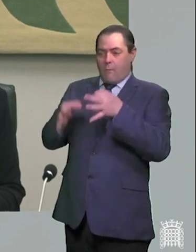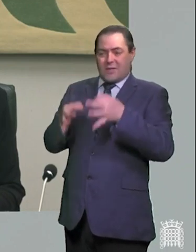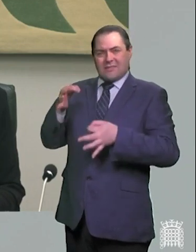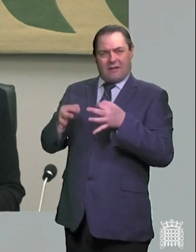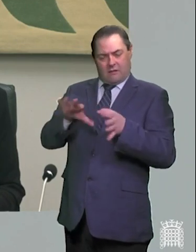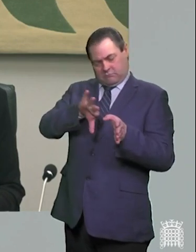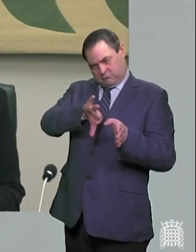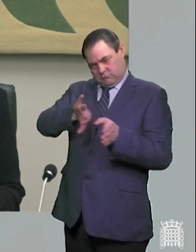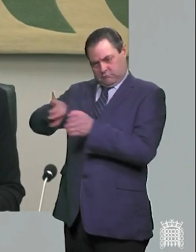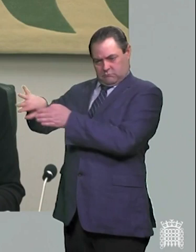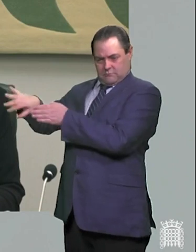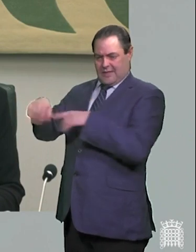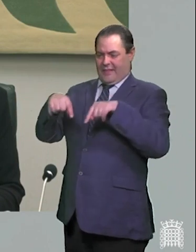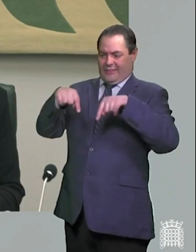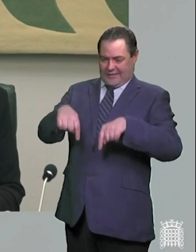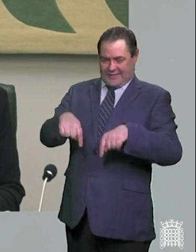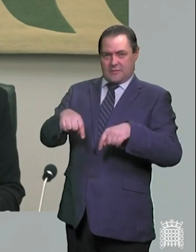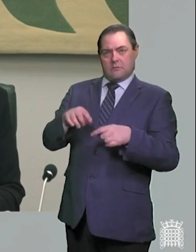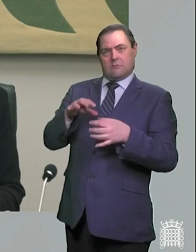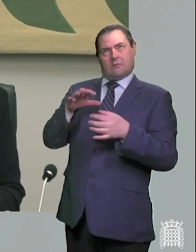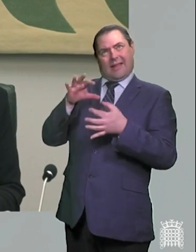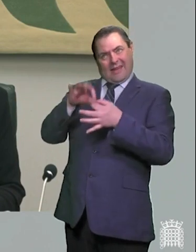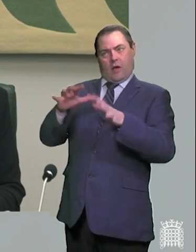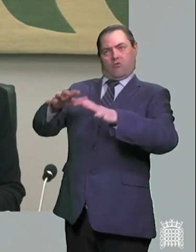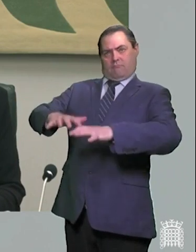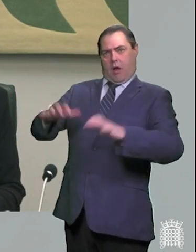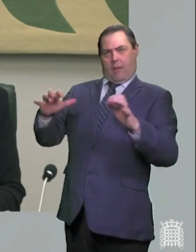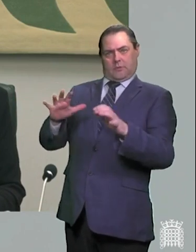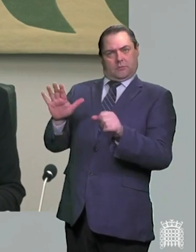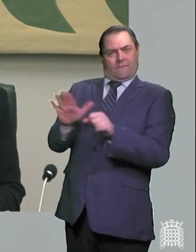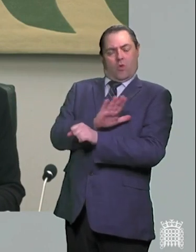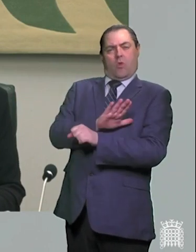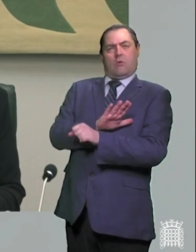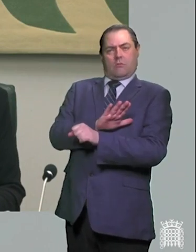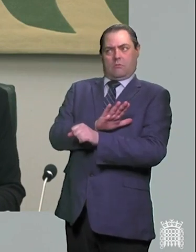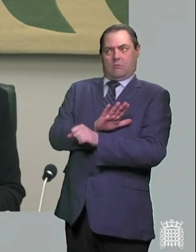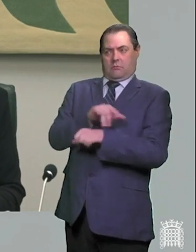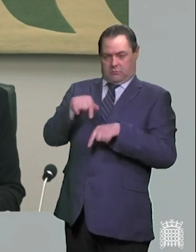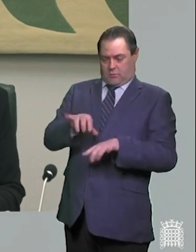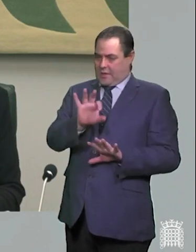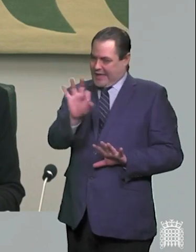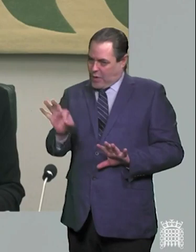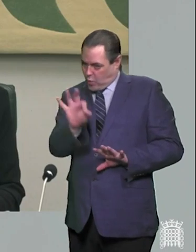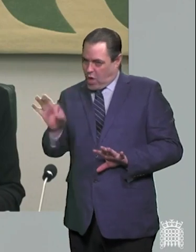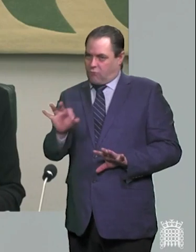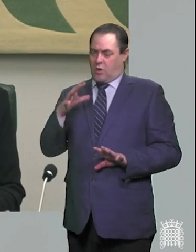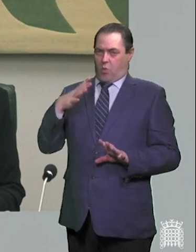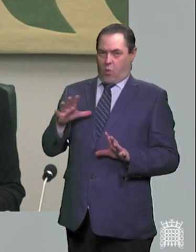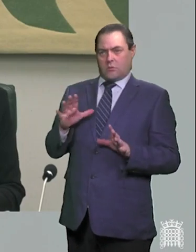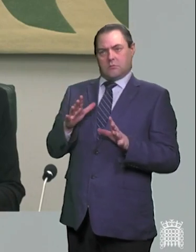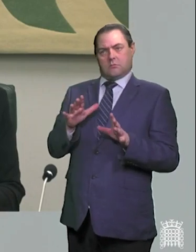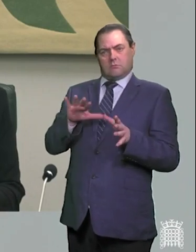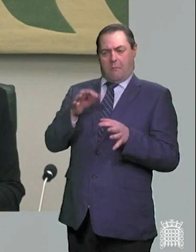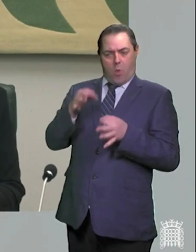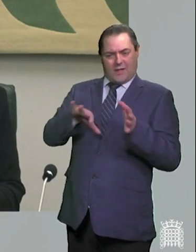room and conduct our work in the interests of the House. That is what we're doing in this inquiry and what we will continue to